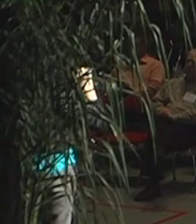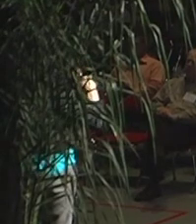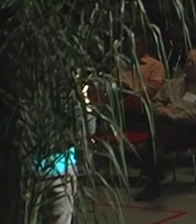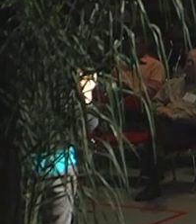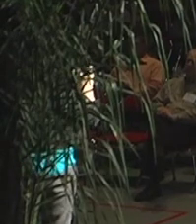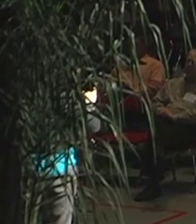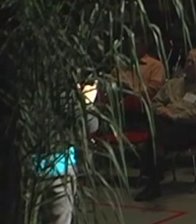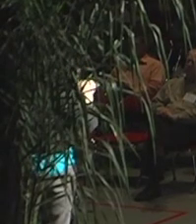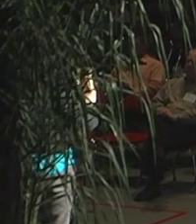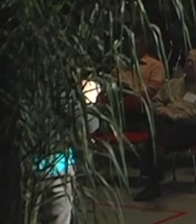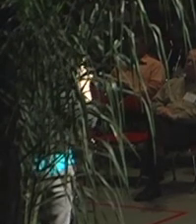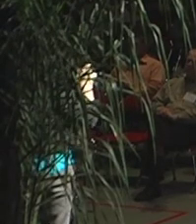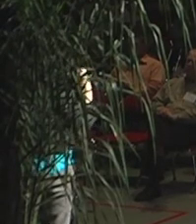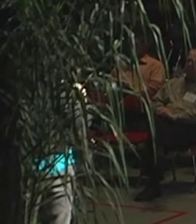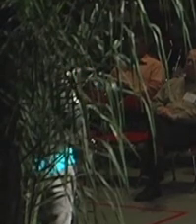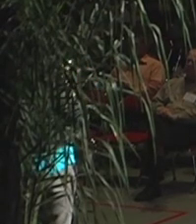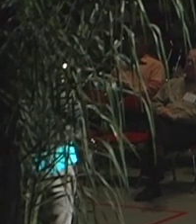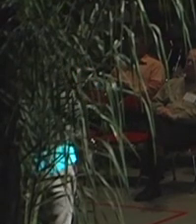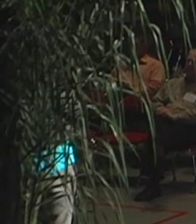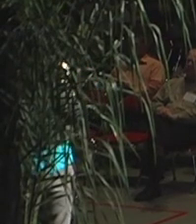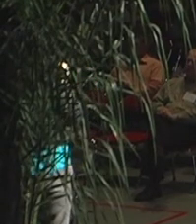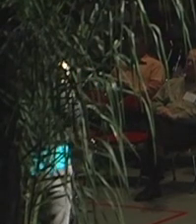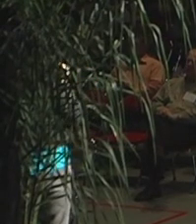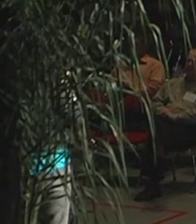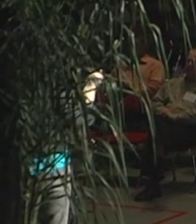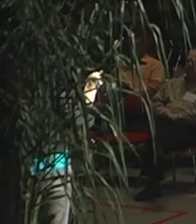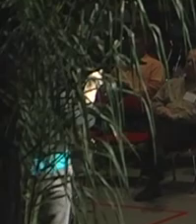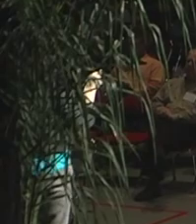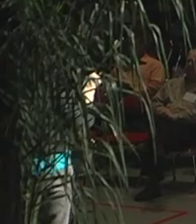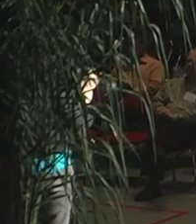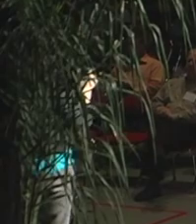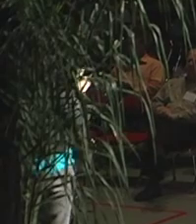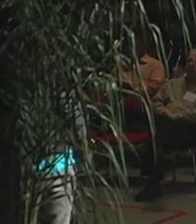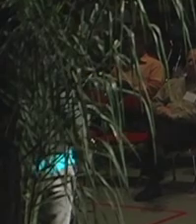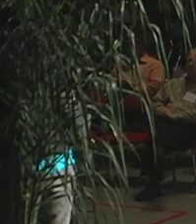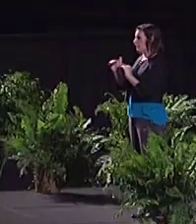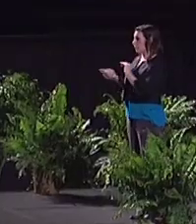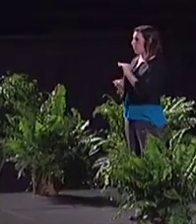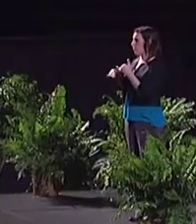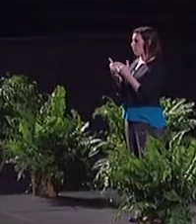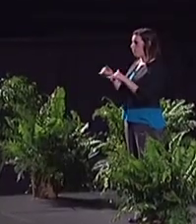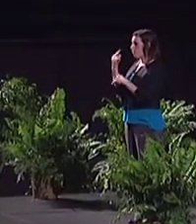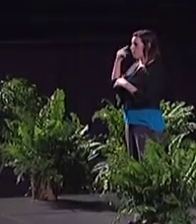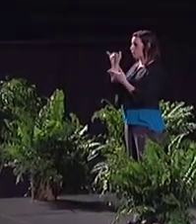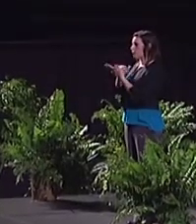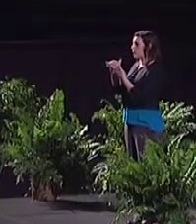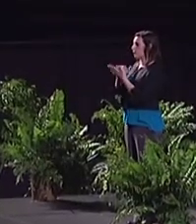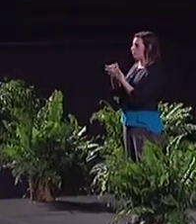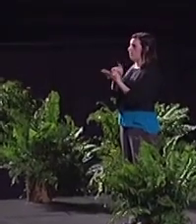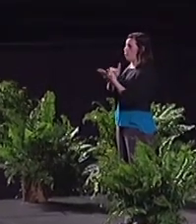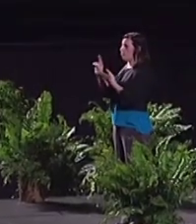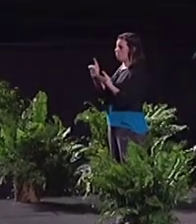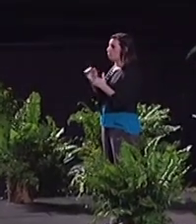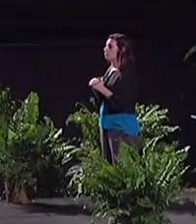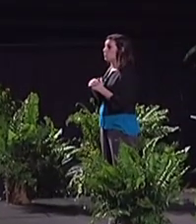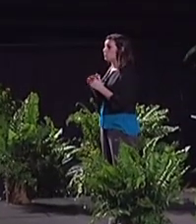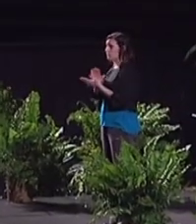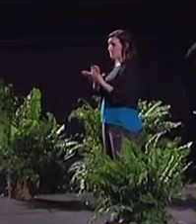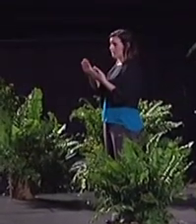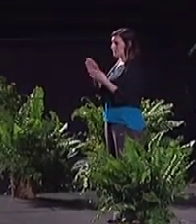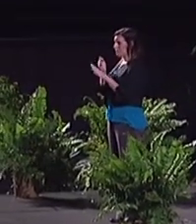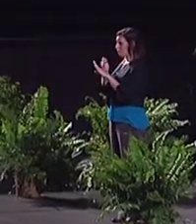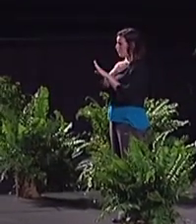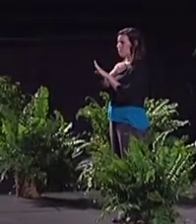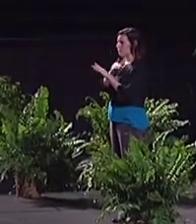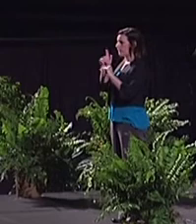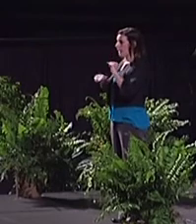score of 70 or higher to get into the parties in New York during Fashion Week, which was nice because I normally wouldn't have been able to get into a party, but